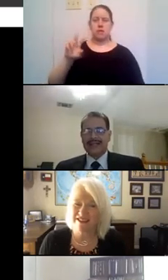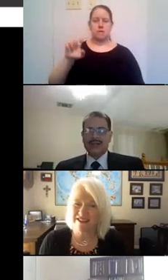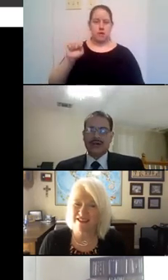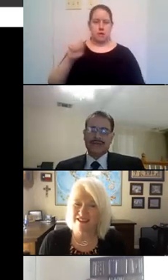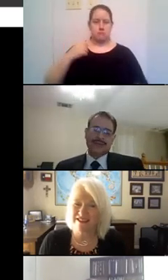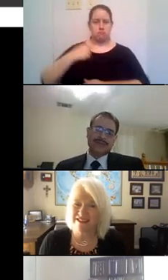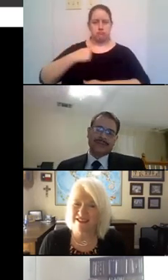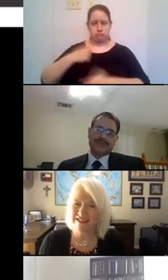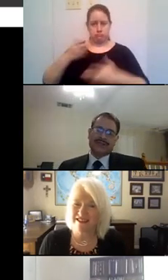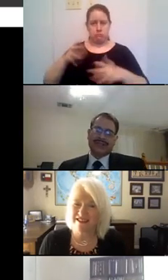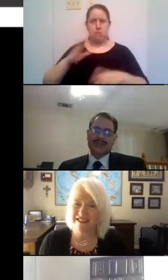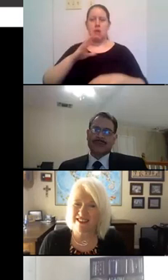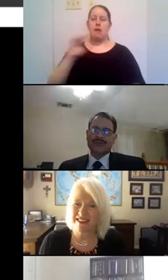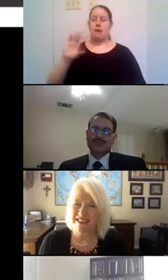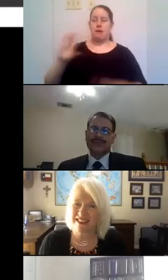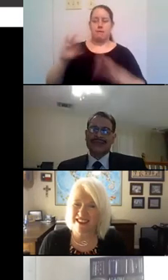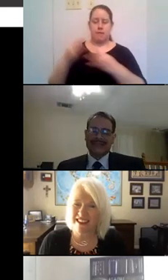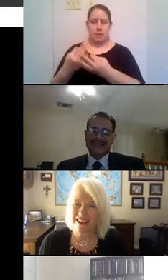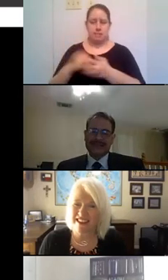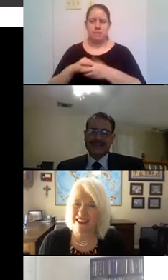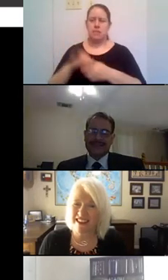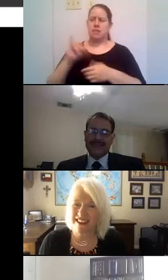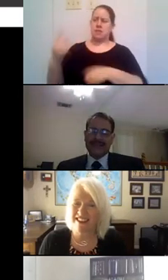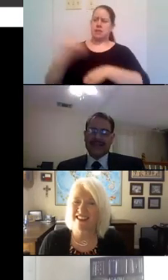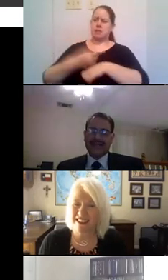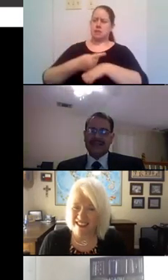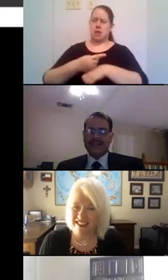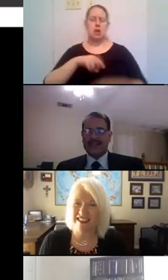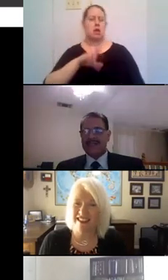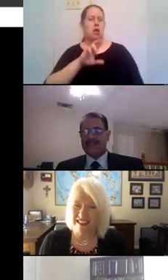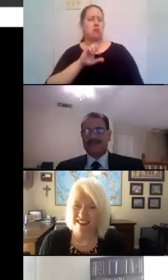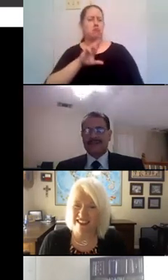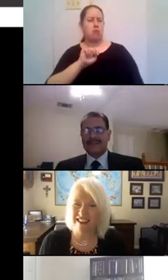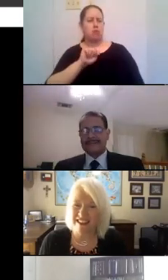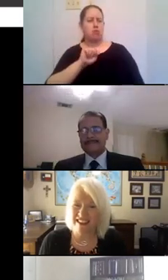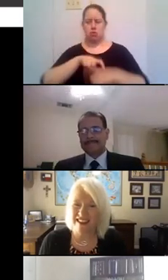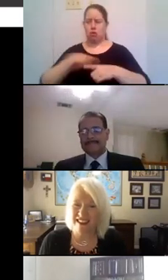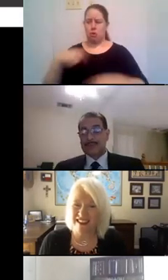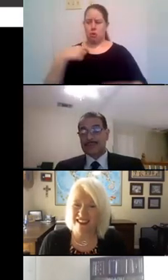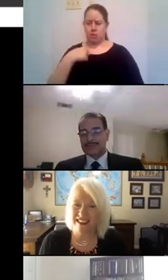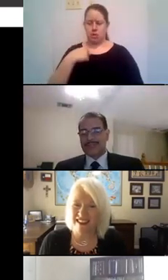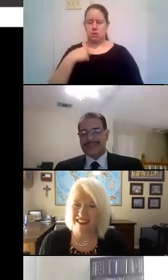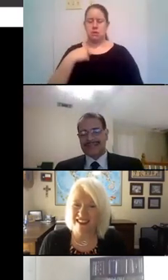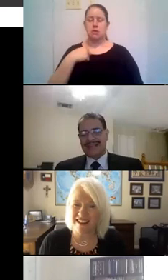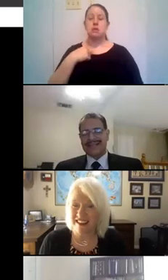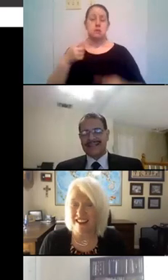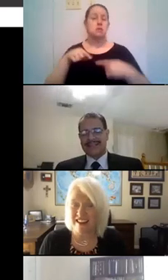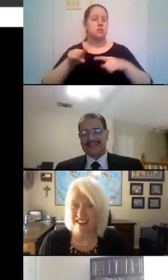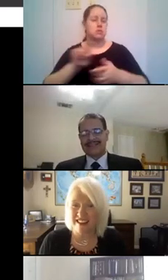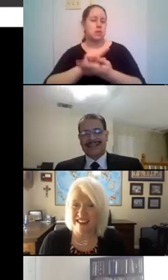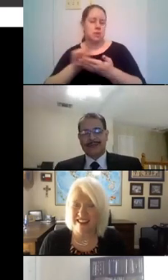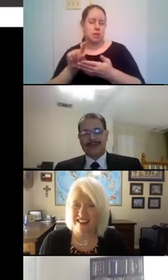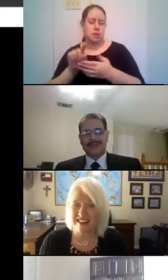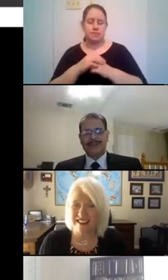day, I got a call from TWC, Mr. Robert Hernandez, and it was during the week, and